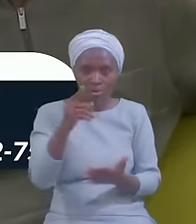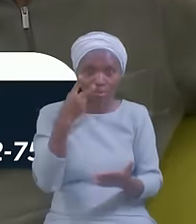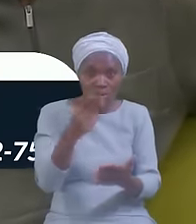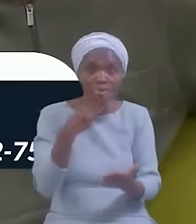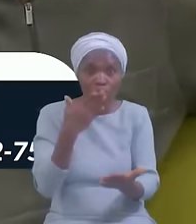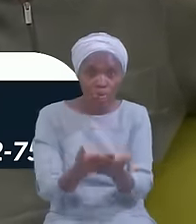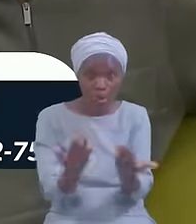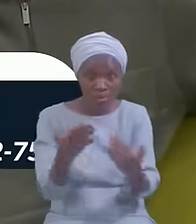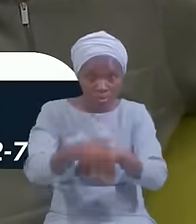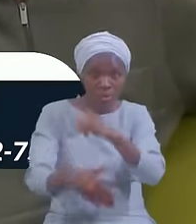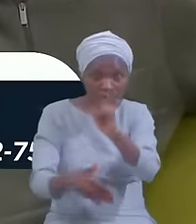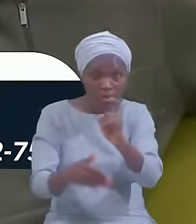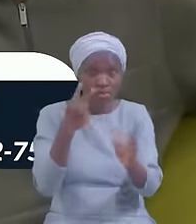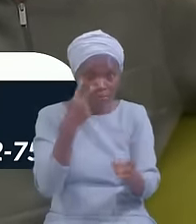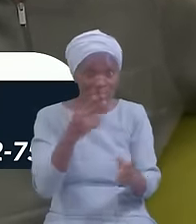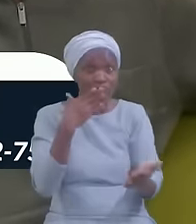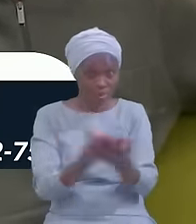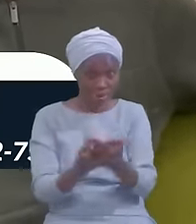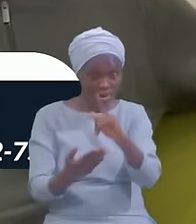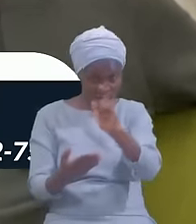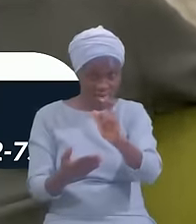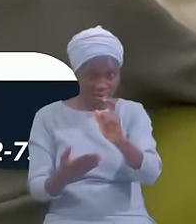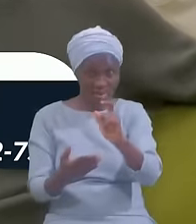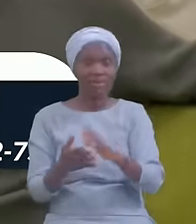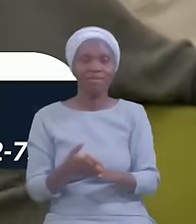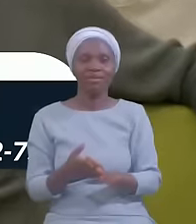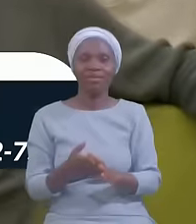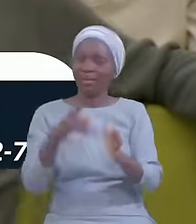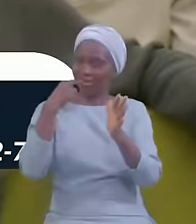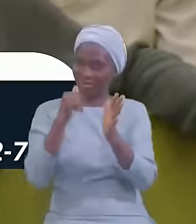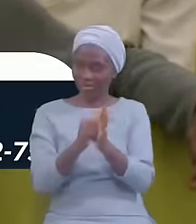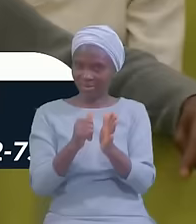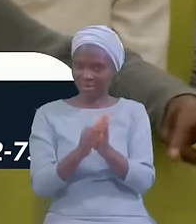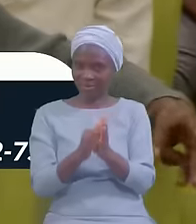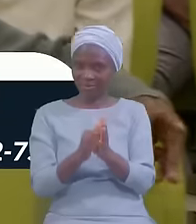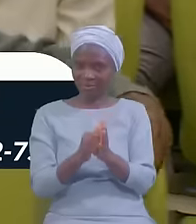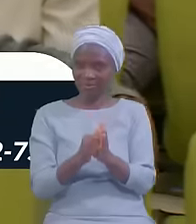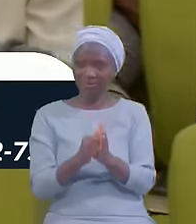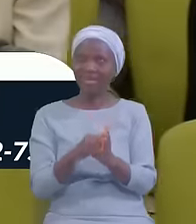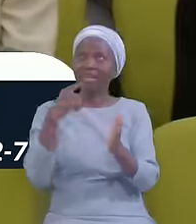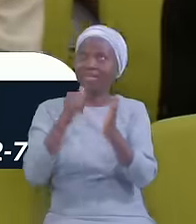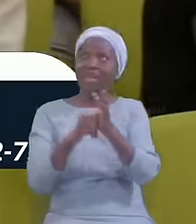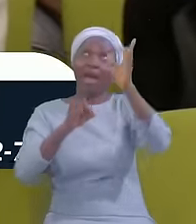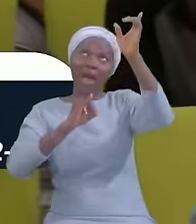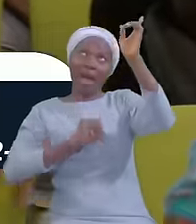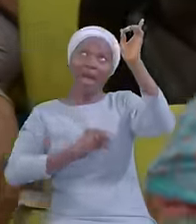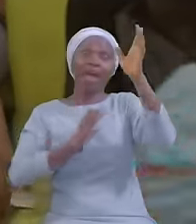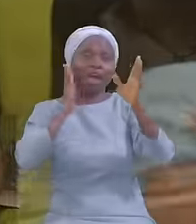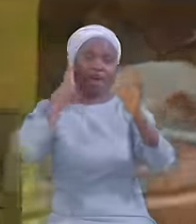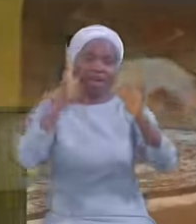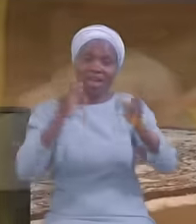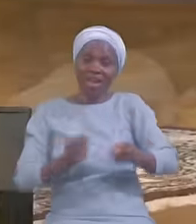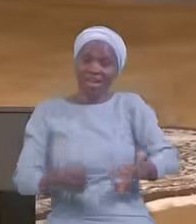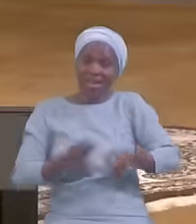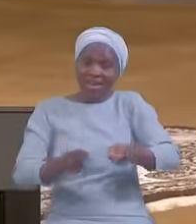tonight? And it says, for I will hasten my